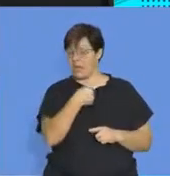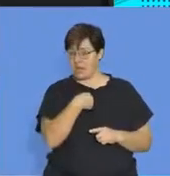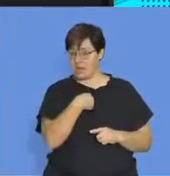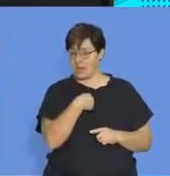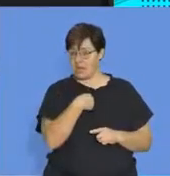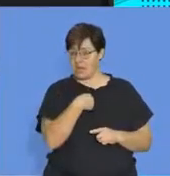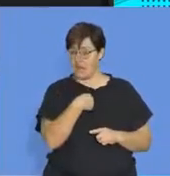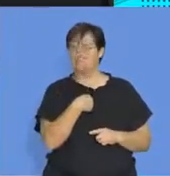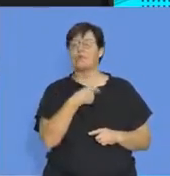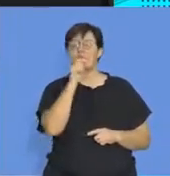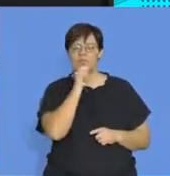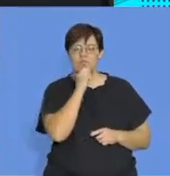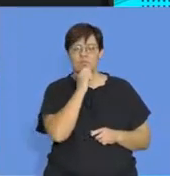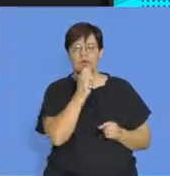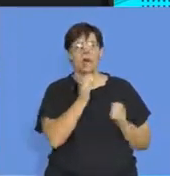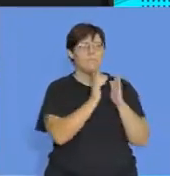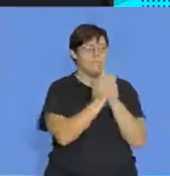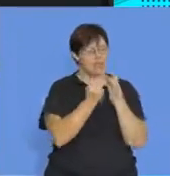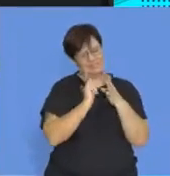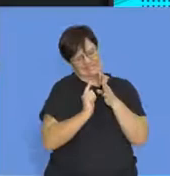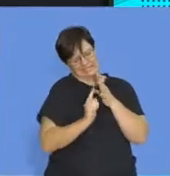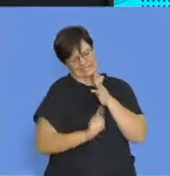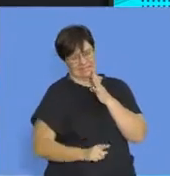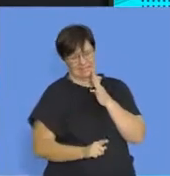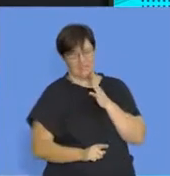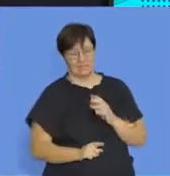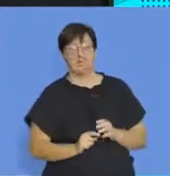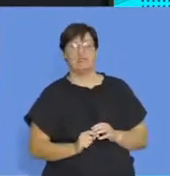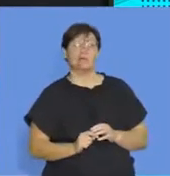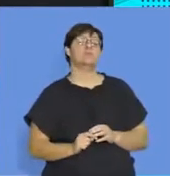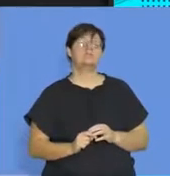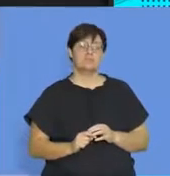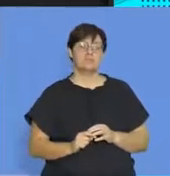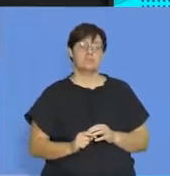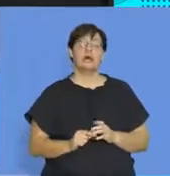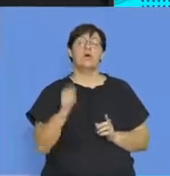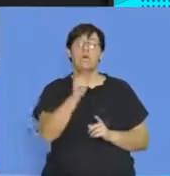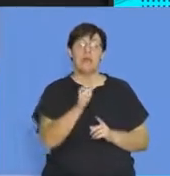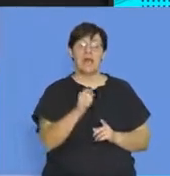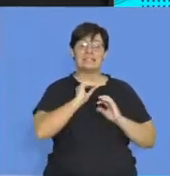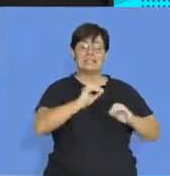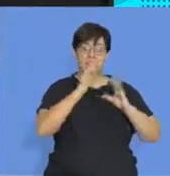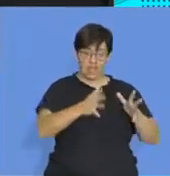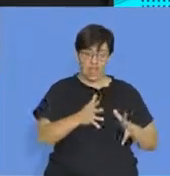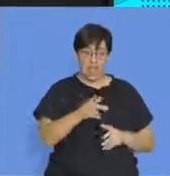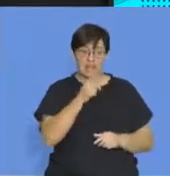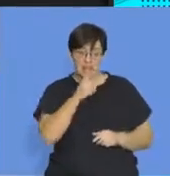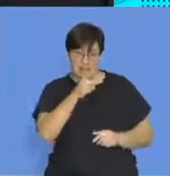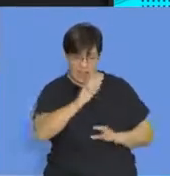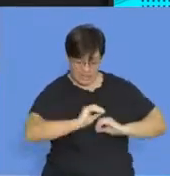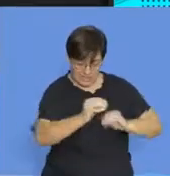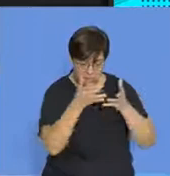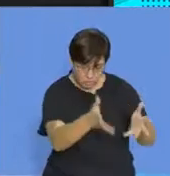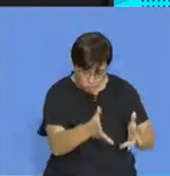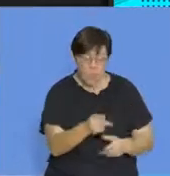and I know we use a number of textbooks, please, guys, do exactly what your teacher wants you to do.